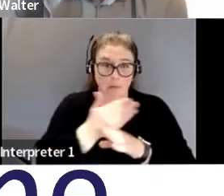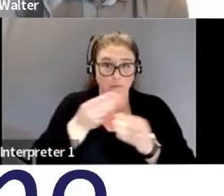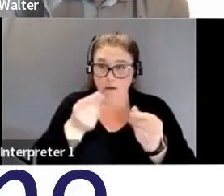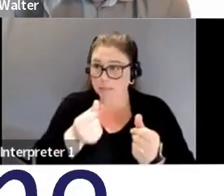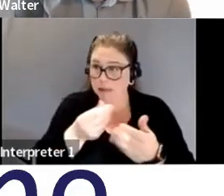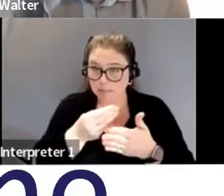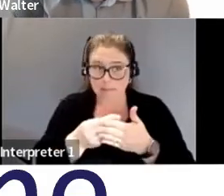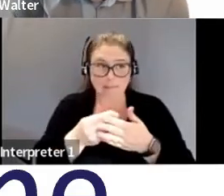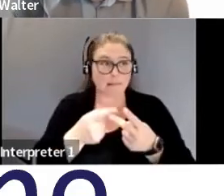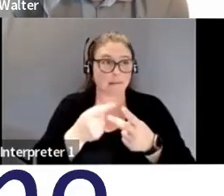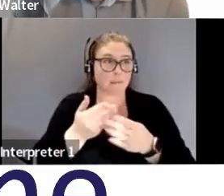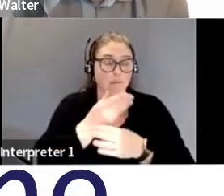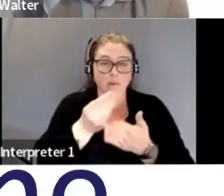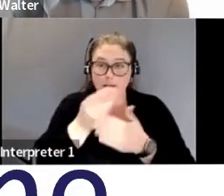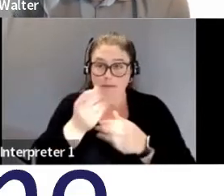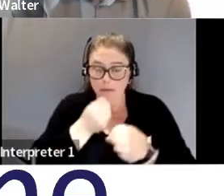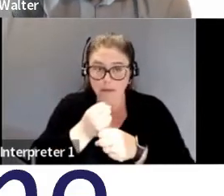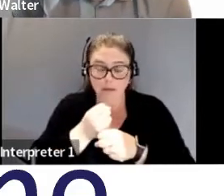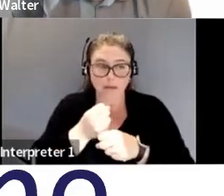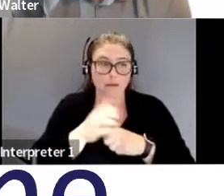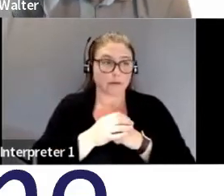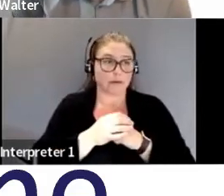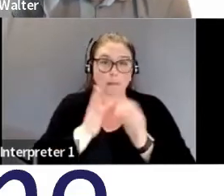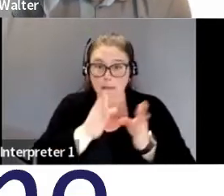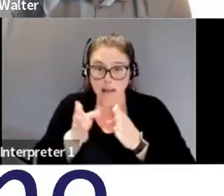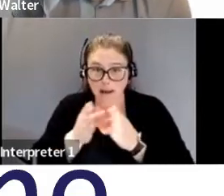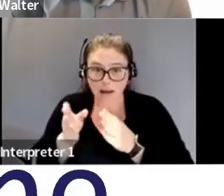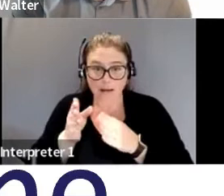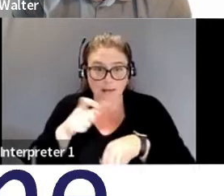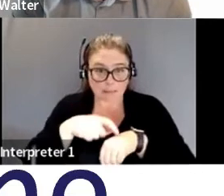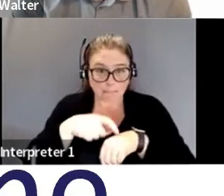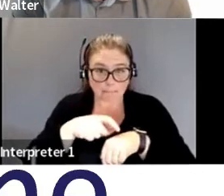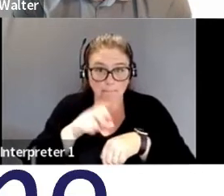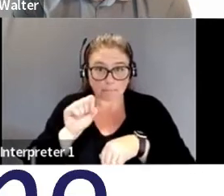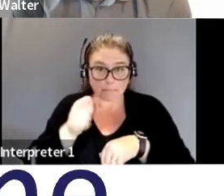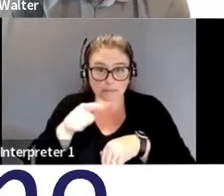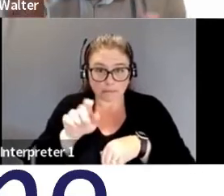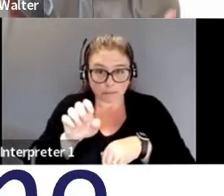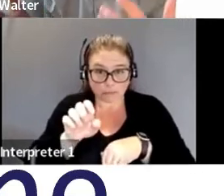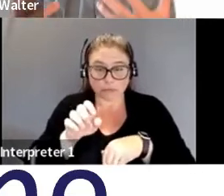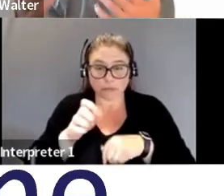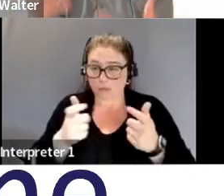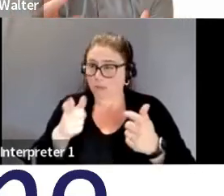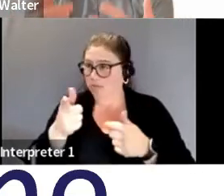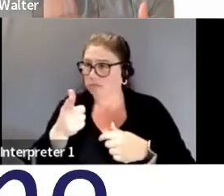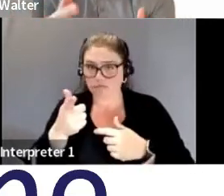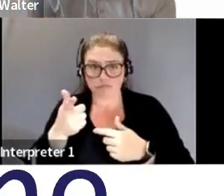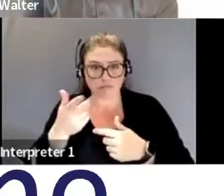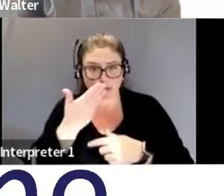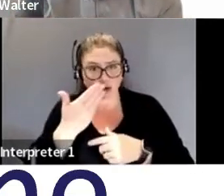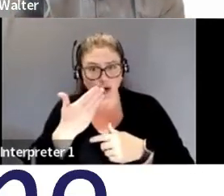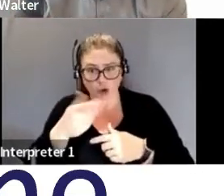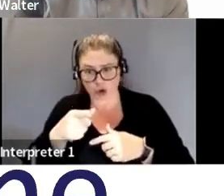project begins, the planning stage. Yeah, no, this is all great. So these are all